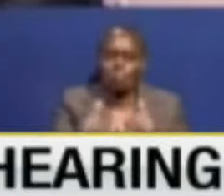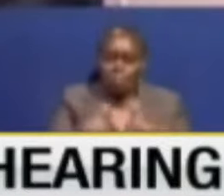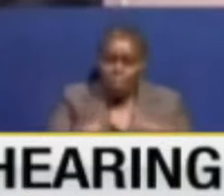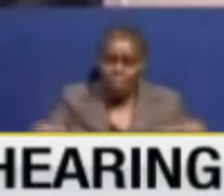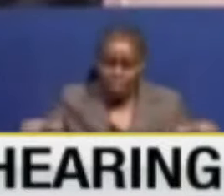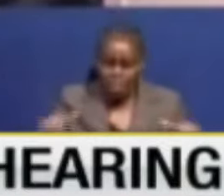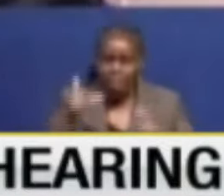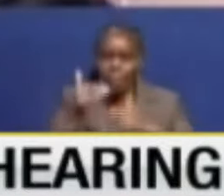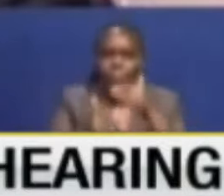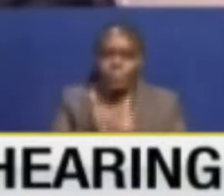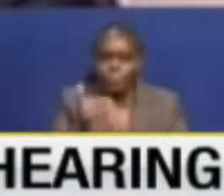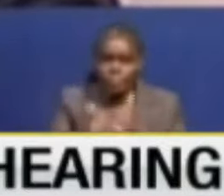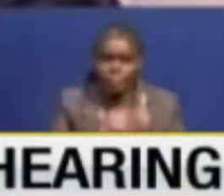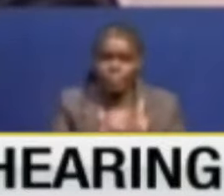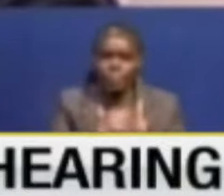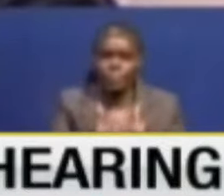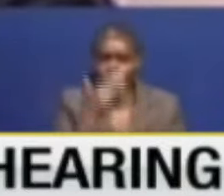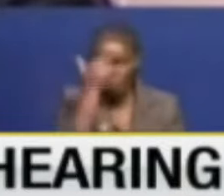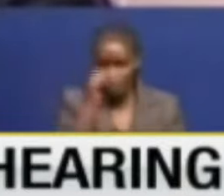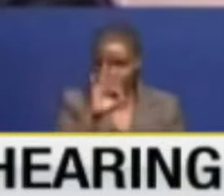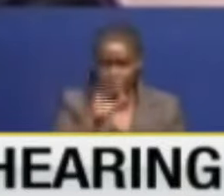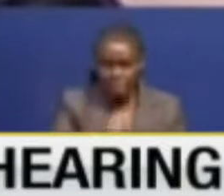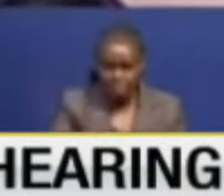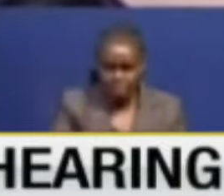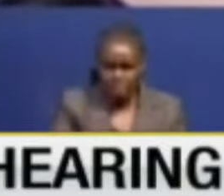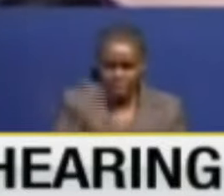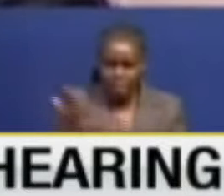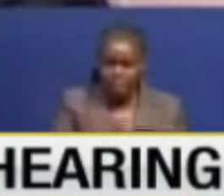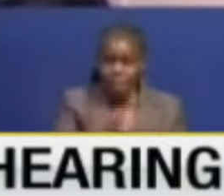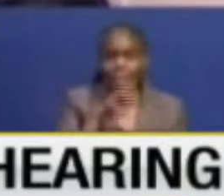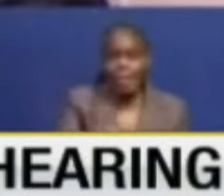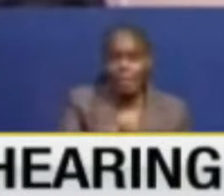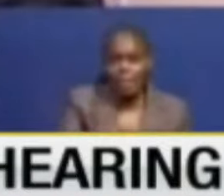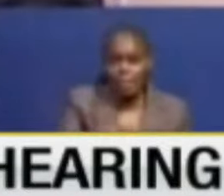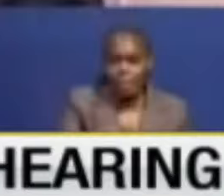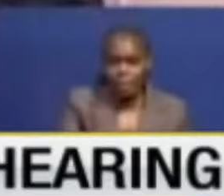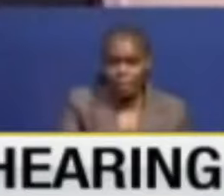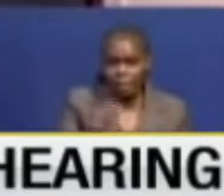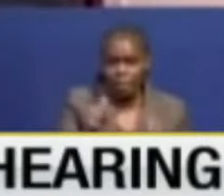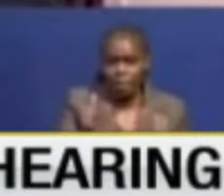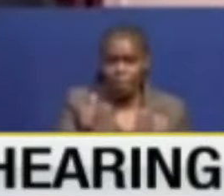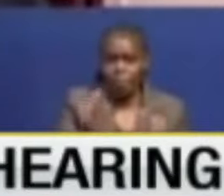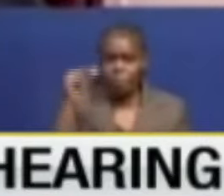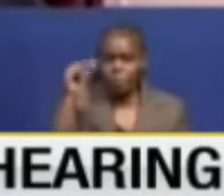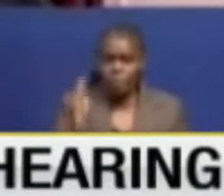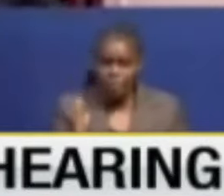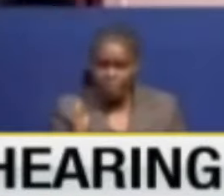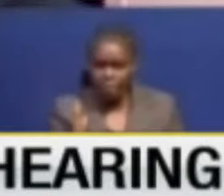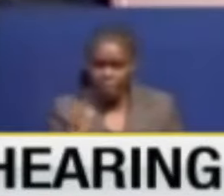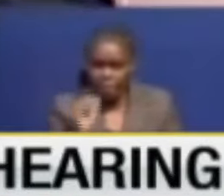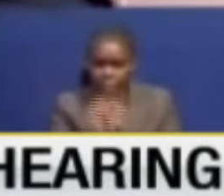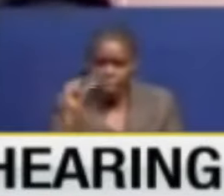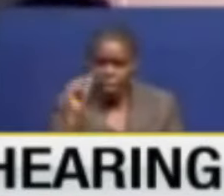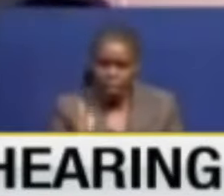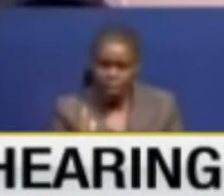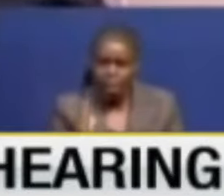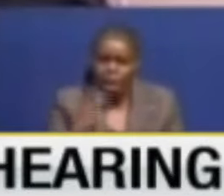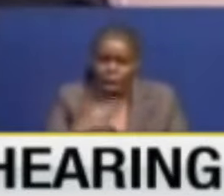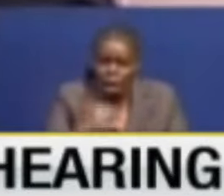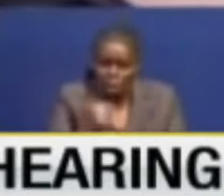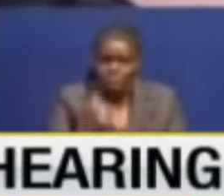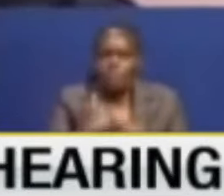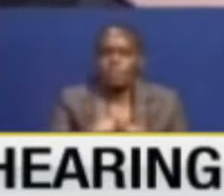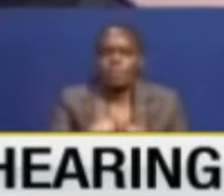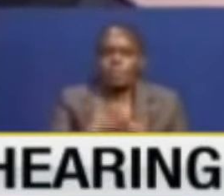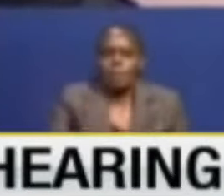to the processes. And that is why for the third time we are bringing a case against Governor Kawira, because we have confidence with